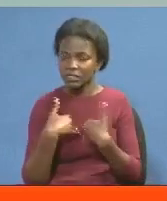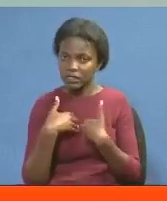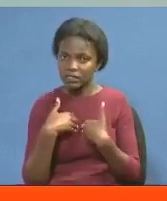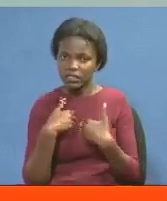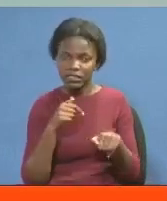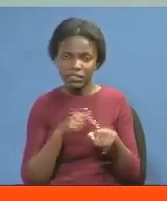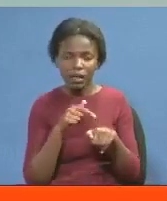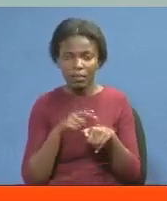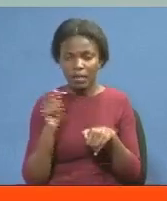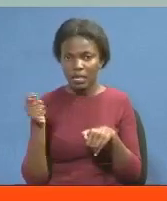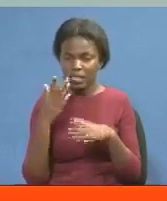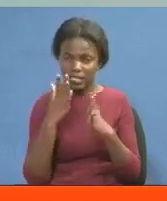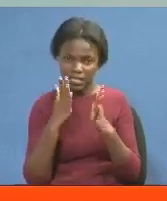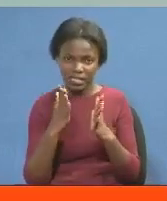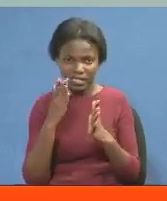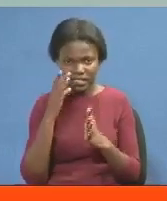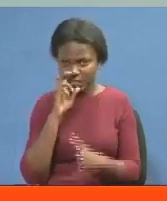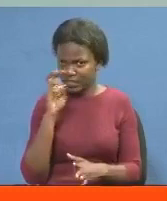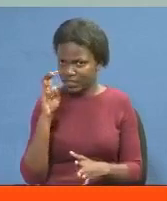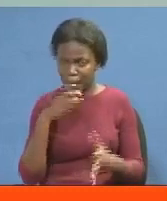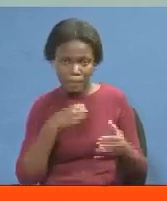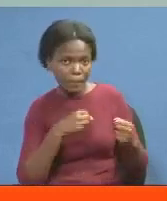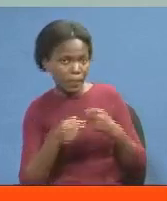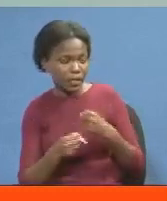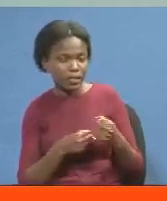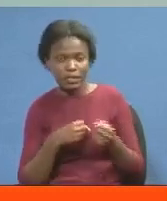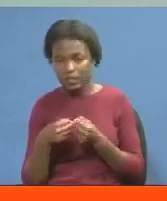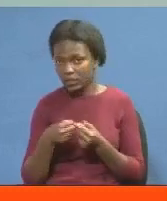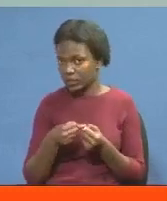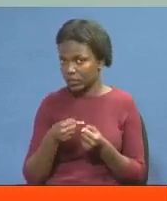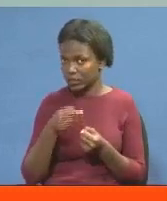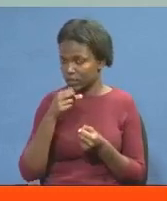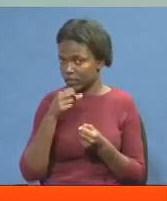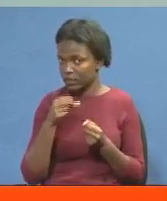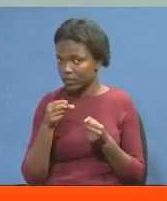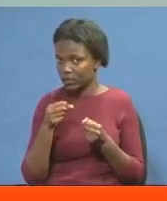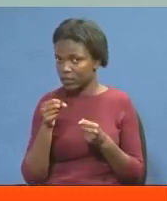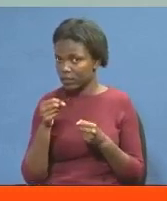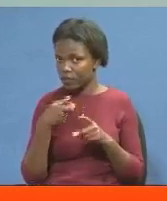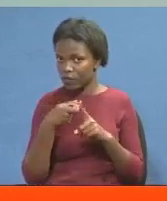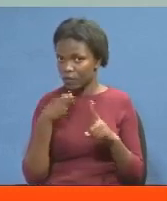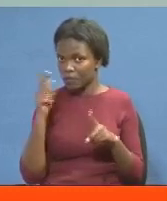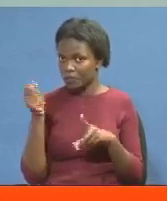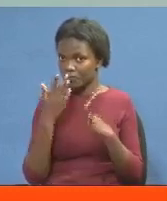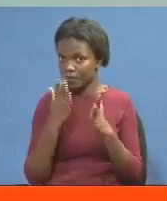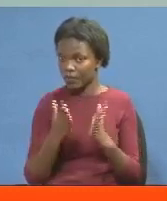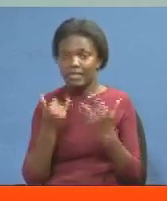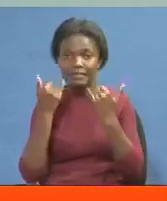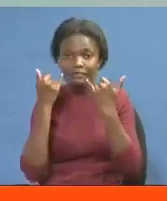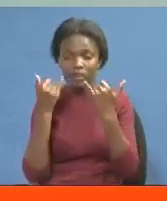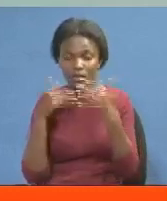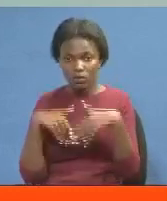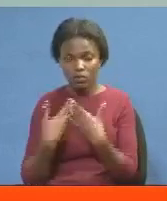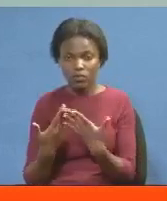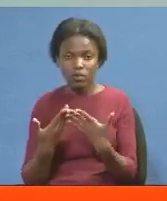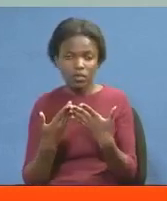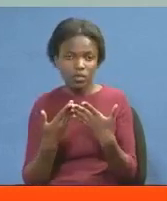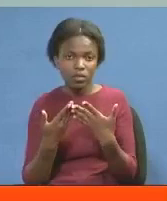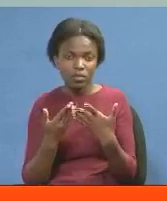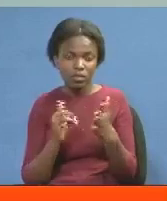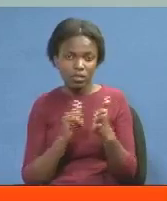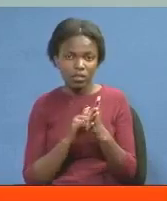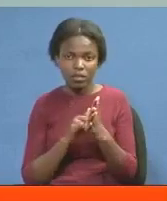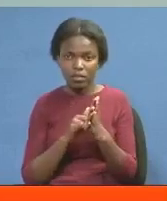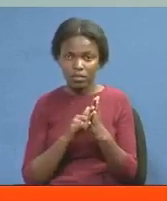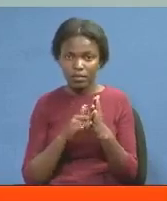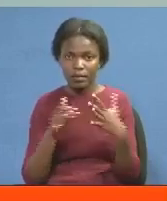see Kenyan military in their spaces. And information has been passed to them that these people have